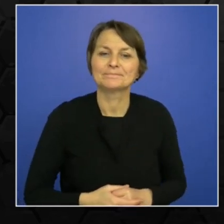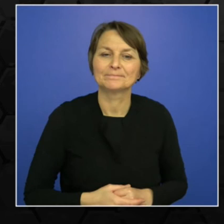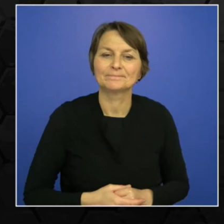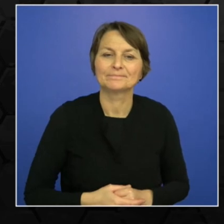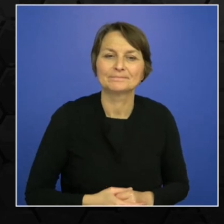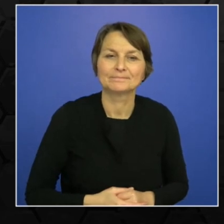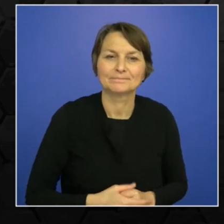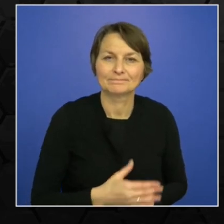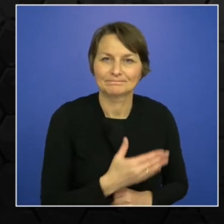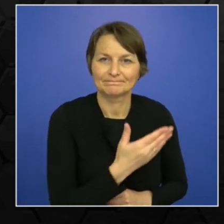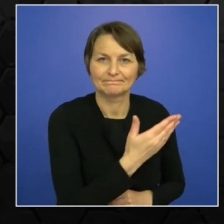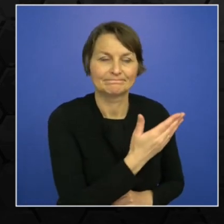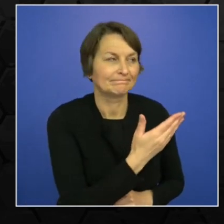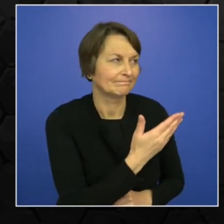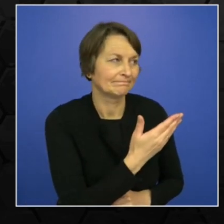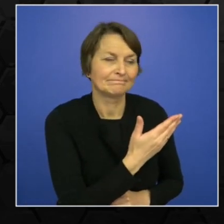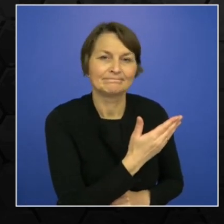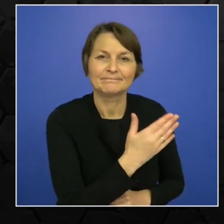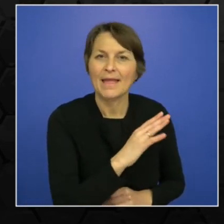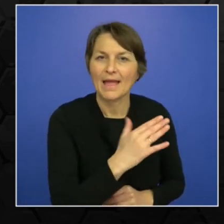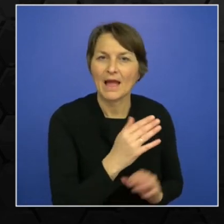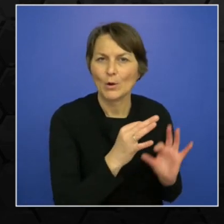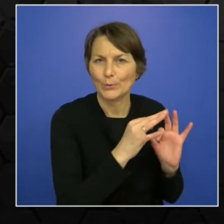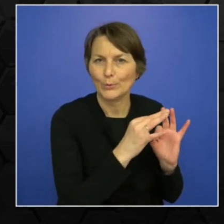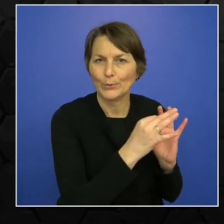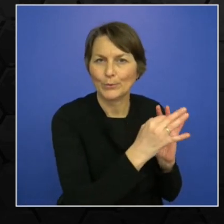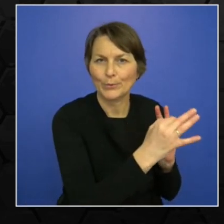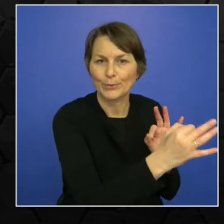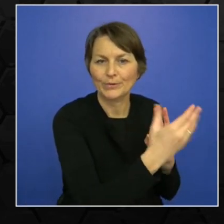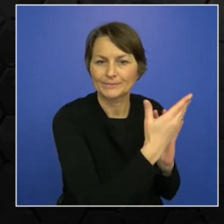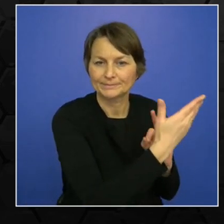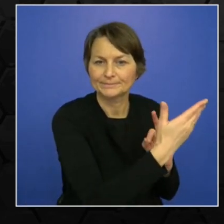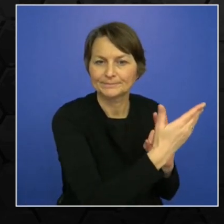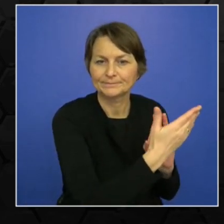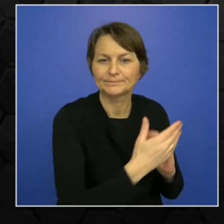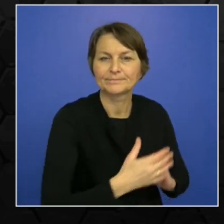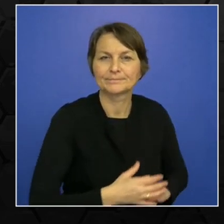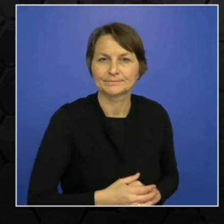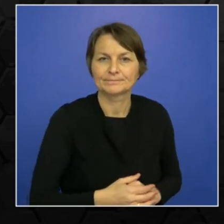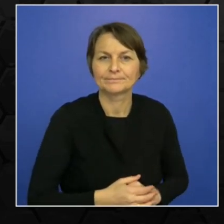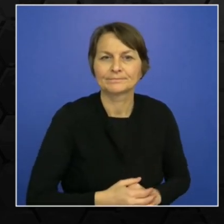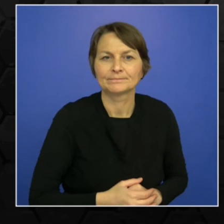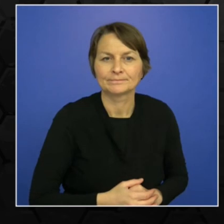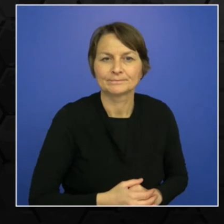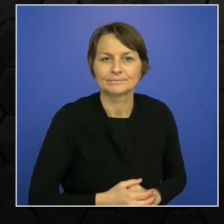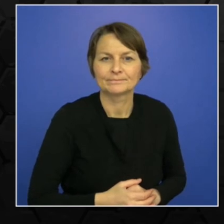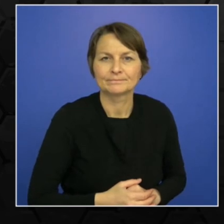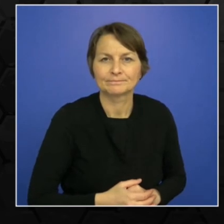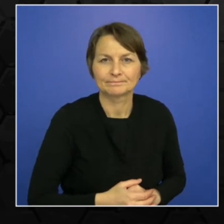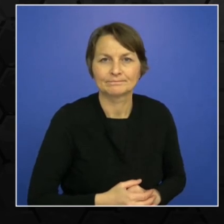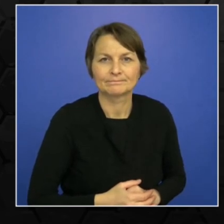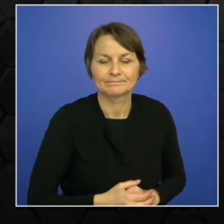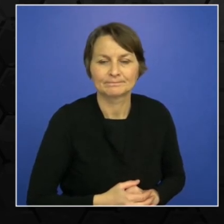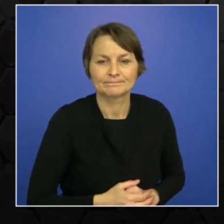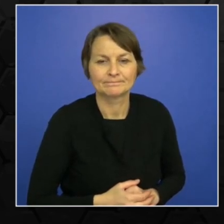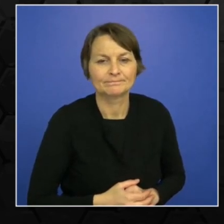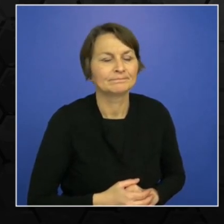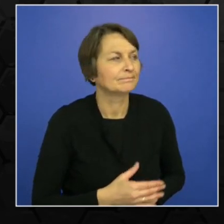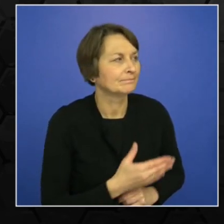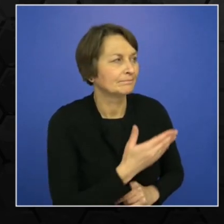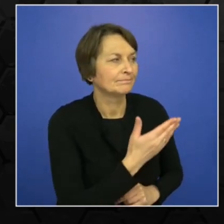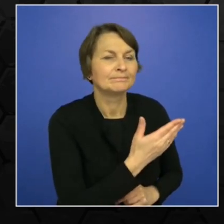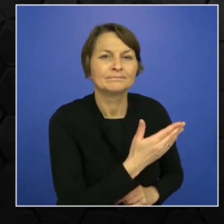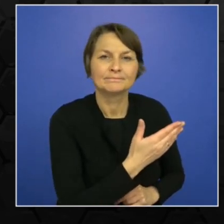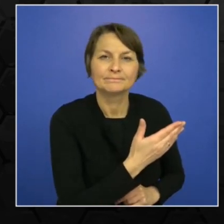operation, and the mobile net takes up about 22 million operations for a task of object detection. So